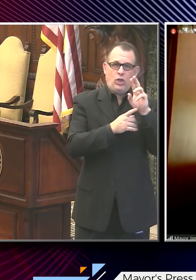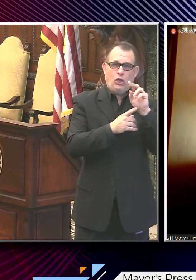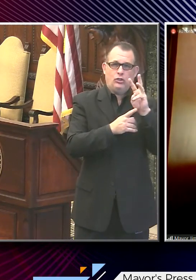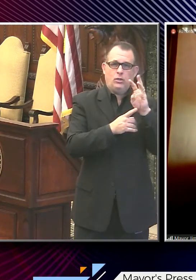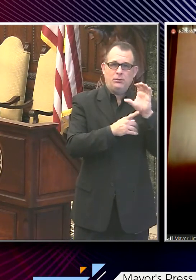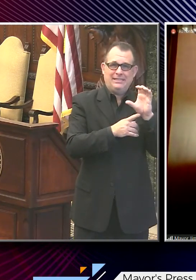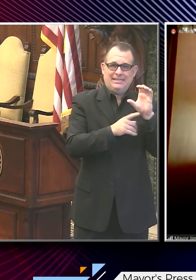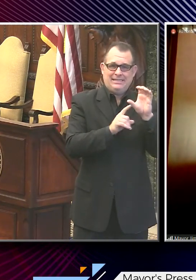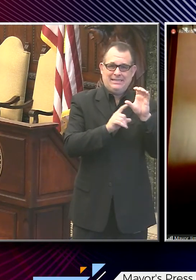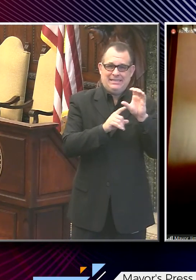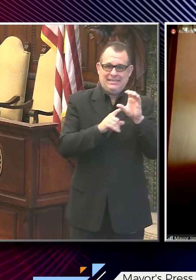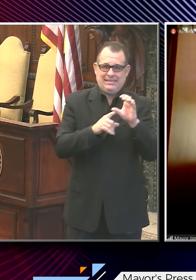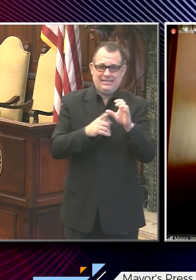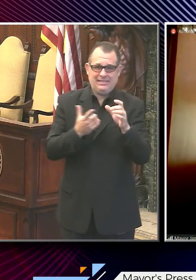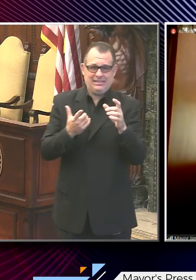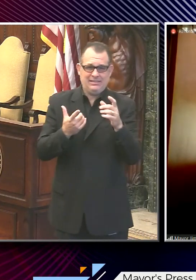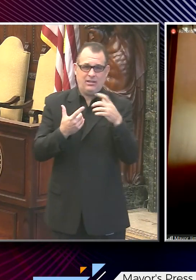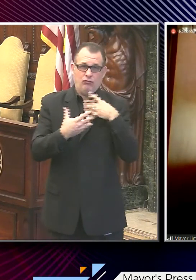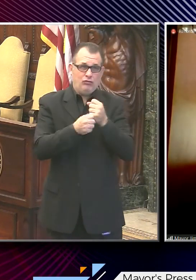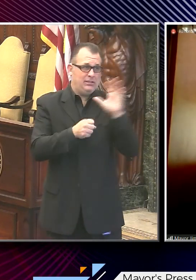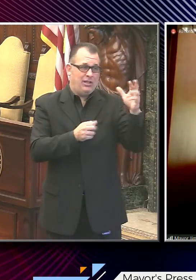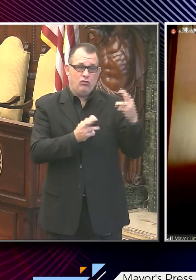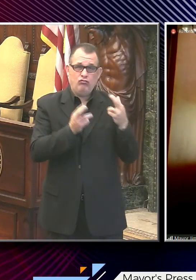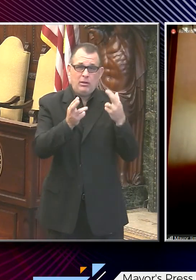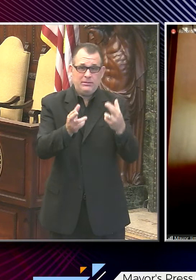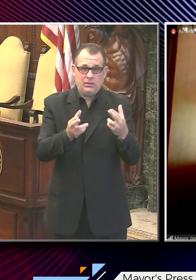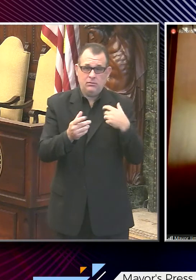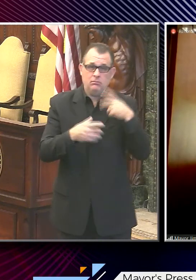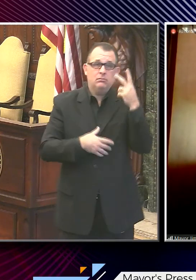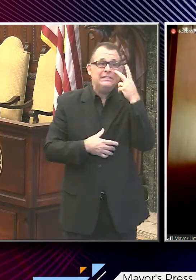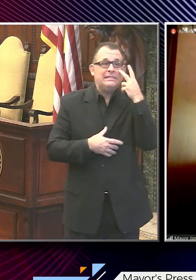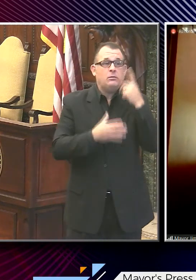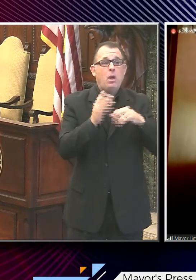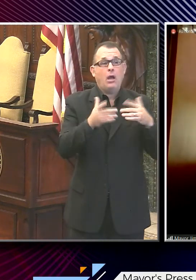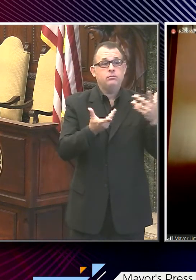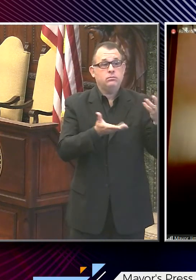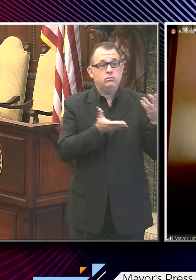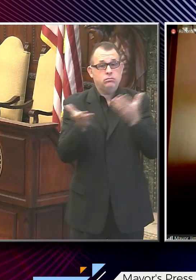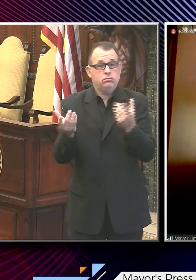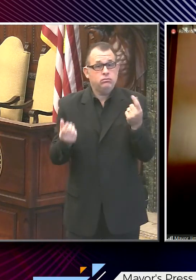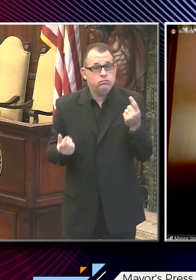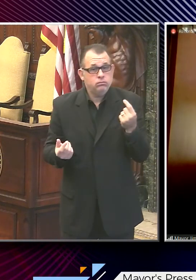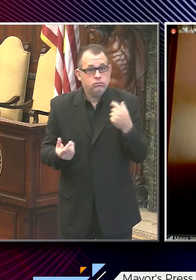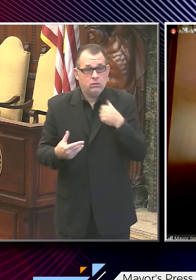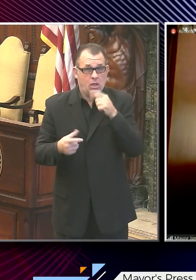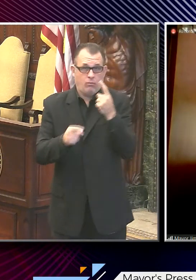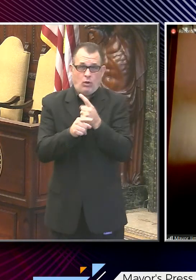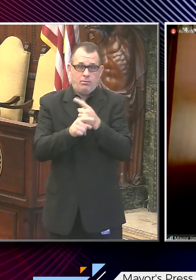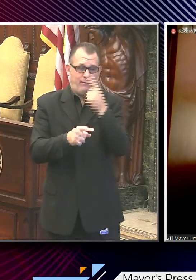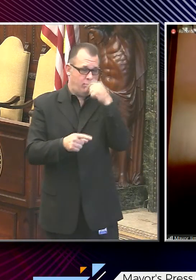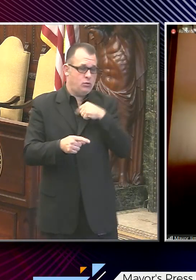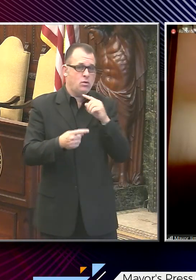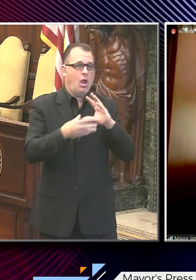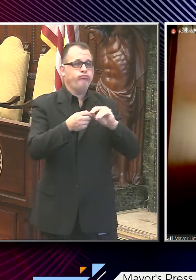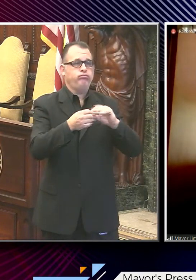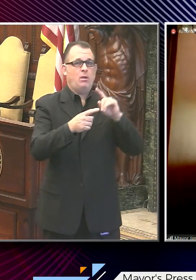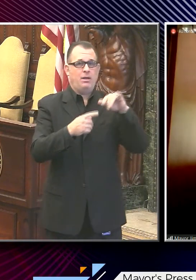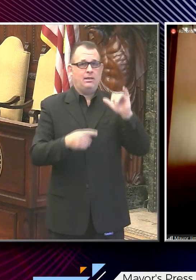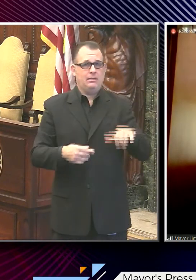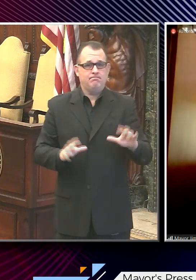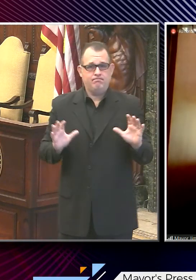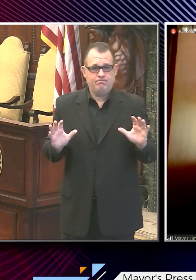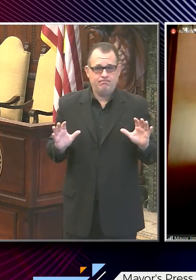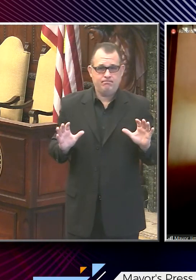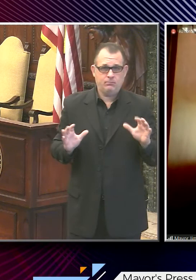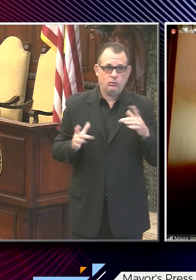best recommendation, and we'll see what that is. But again, I don't think it's appropriate for me to be commenting on active RFPs that are in